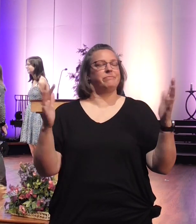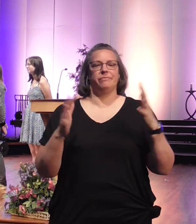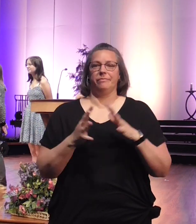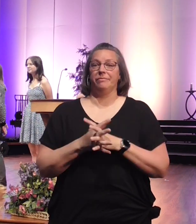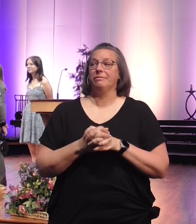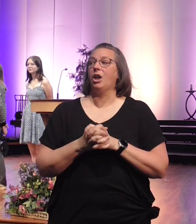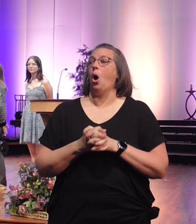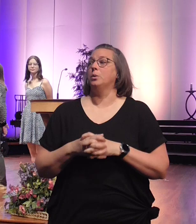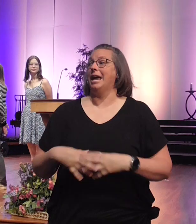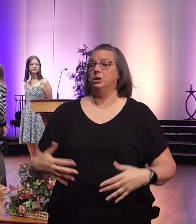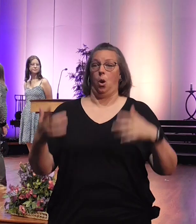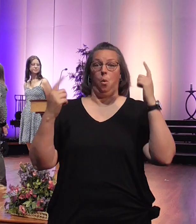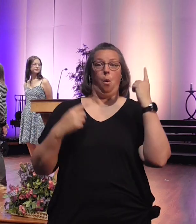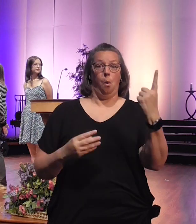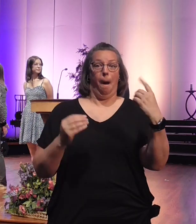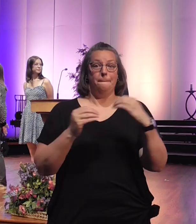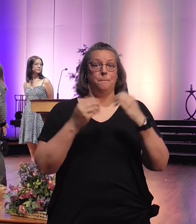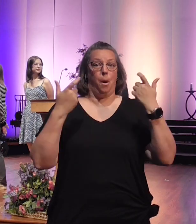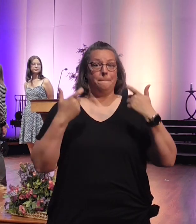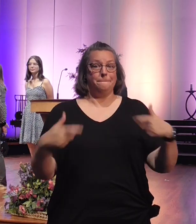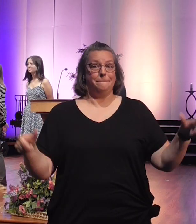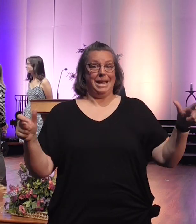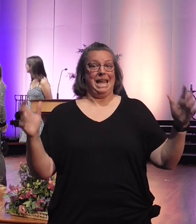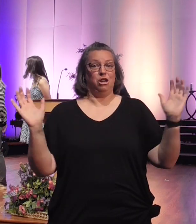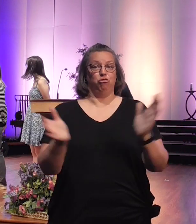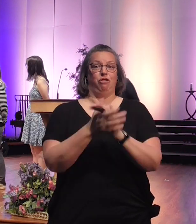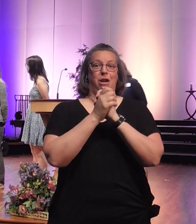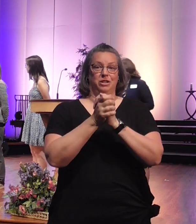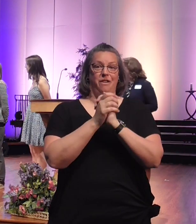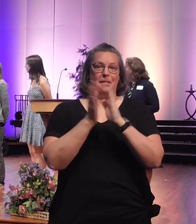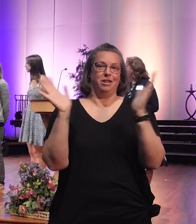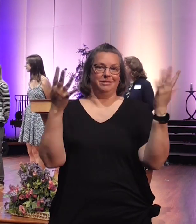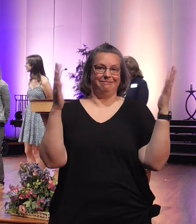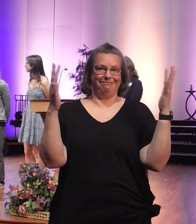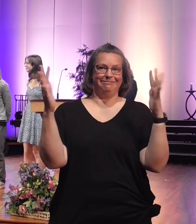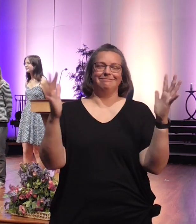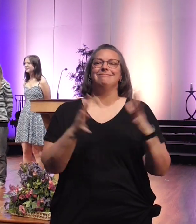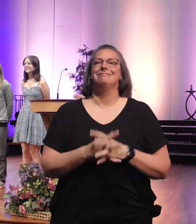So let's have one more big round of applause for all the graduates.